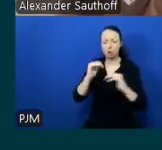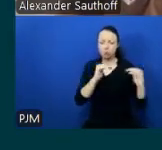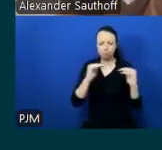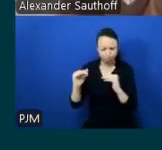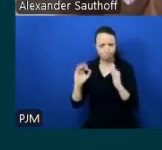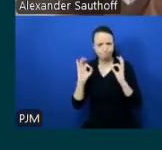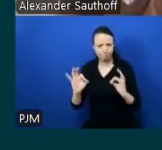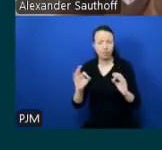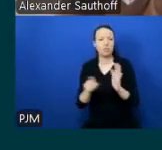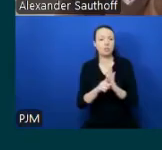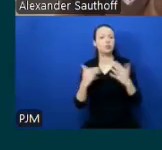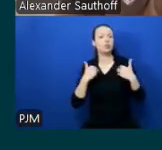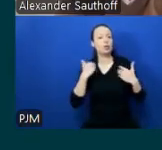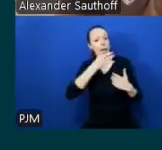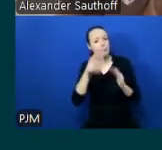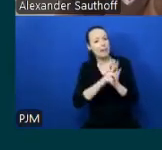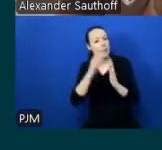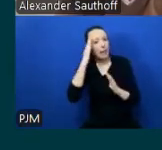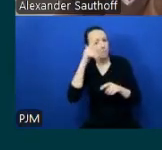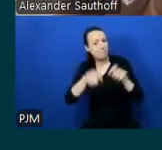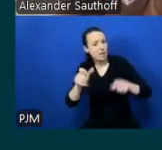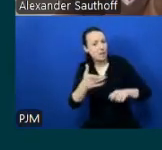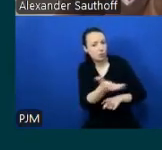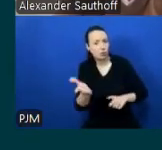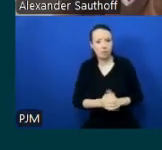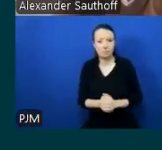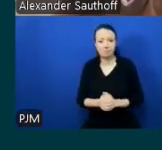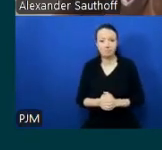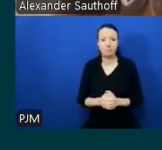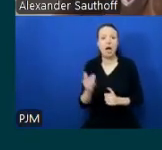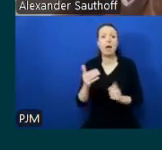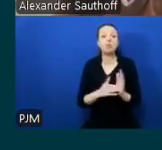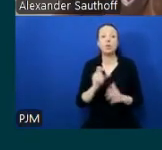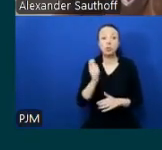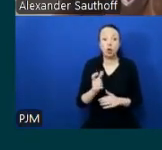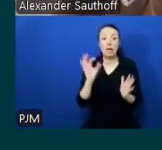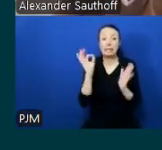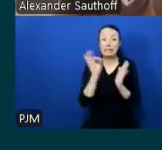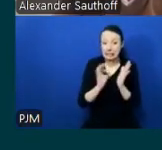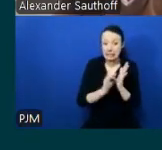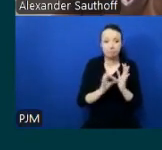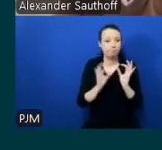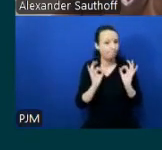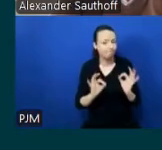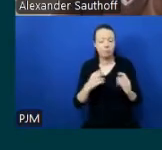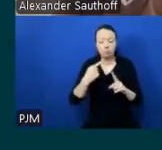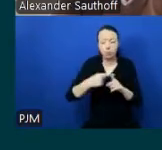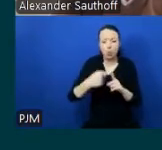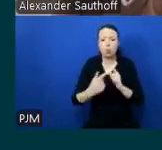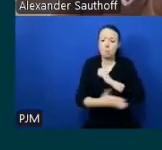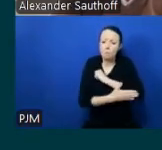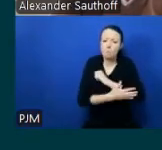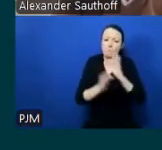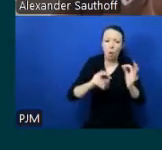a systematic and also well-planned approach to ensure a long-term impact. So the city of Lausanne